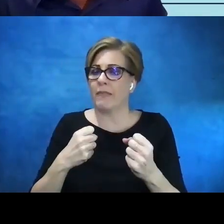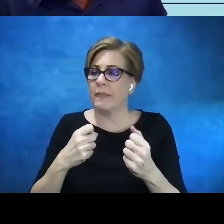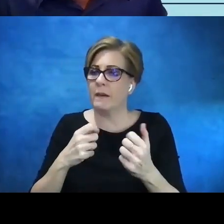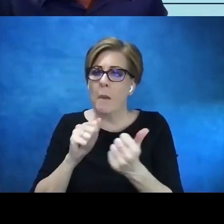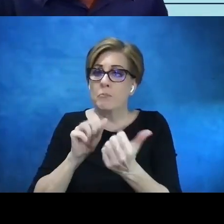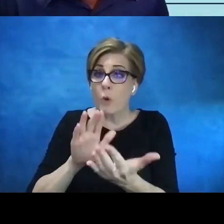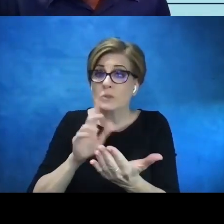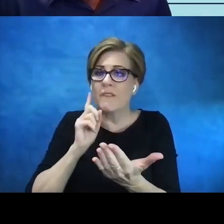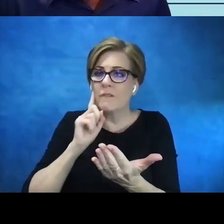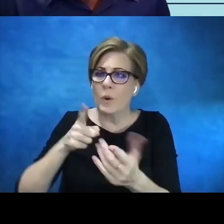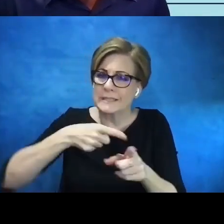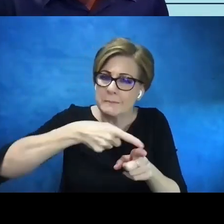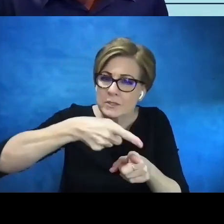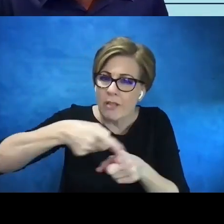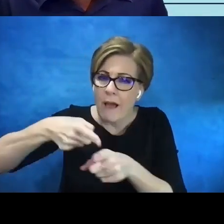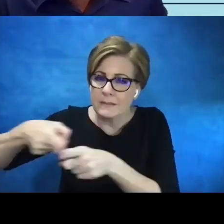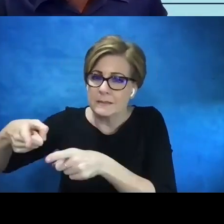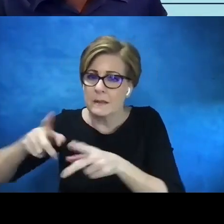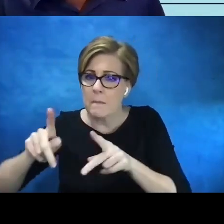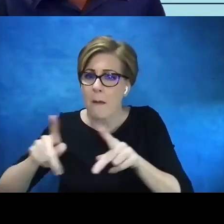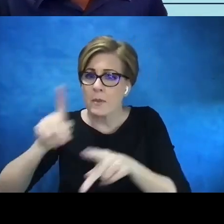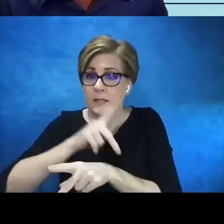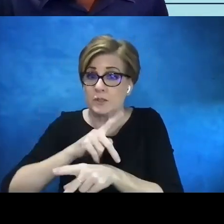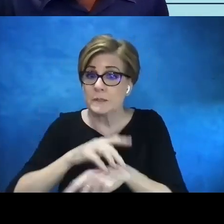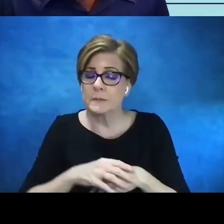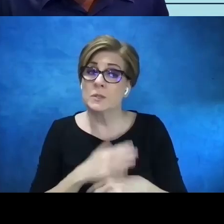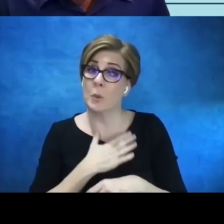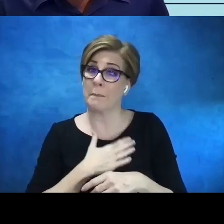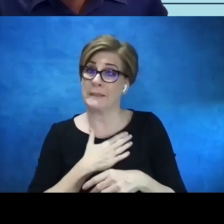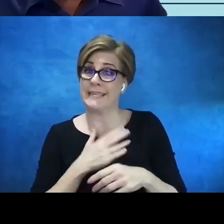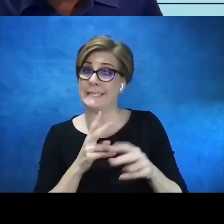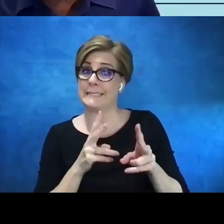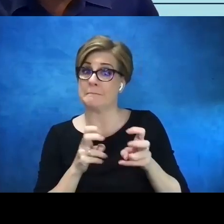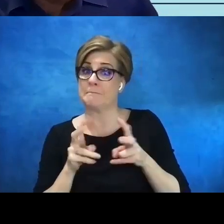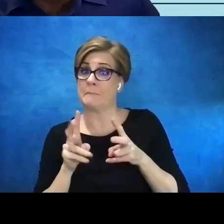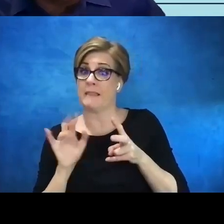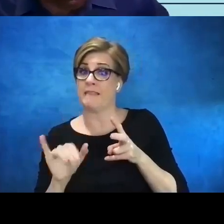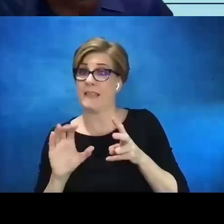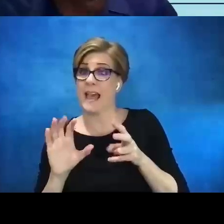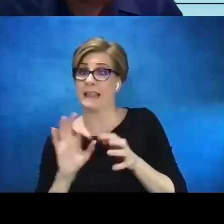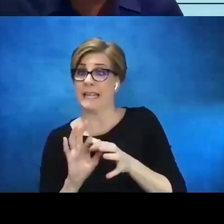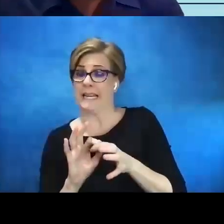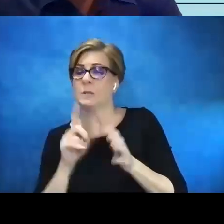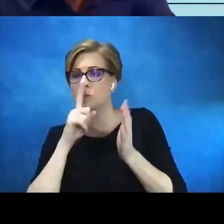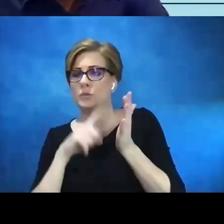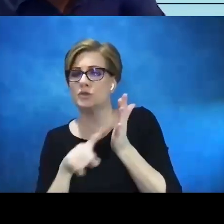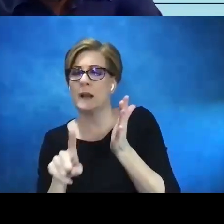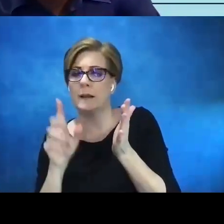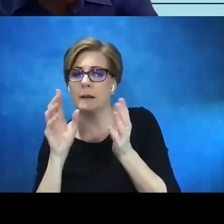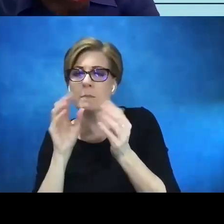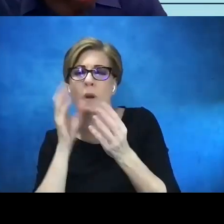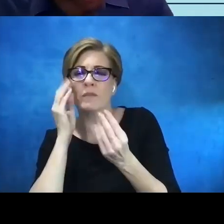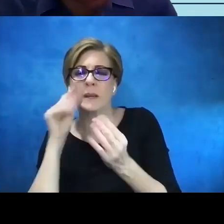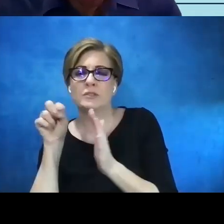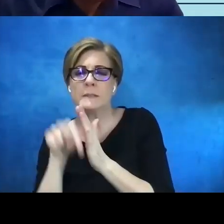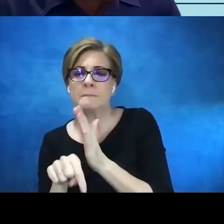this particular element from SAMHSA out. And next slide, please. And we